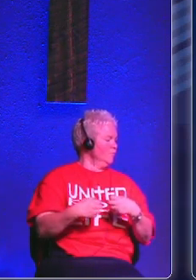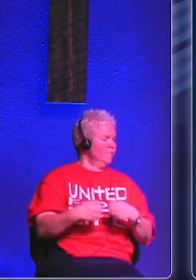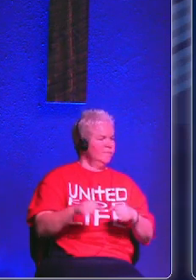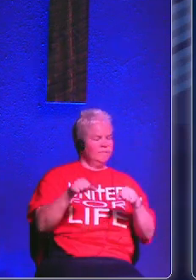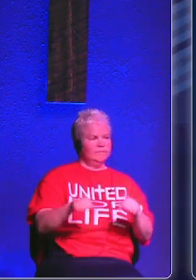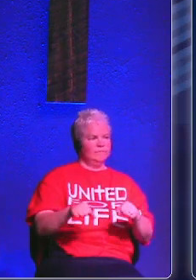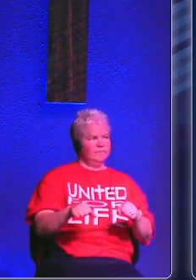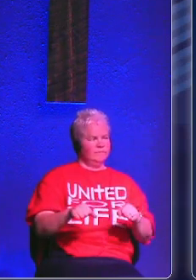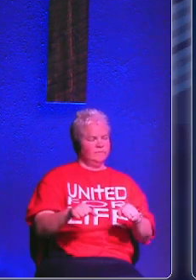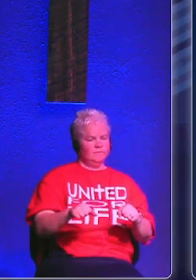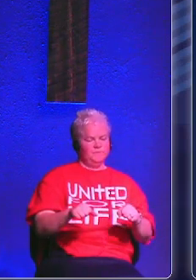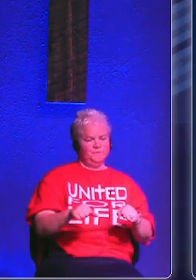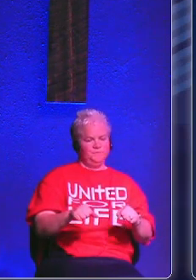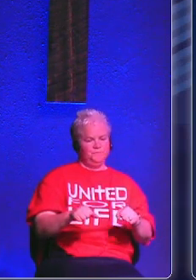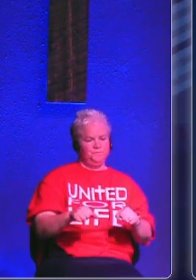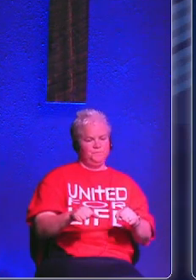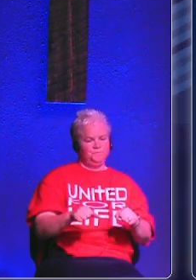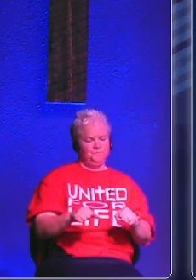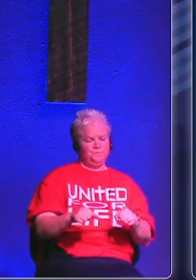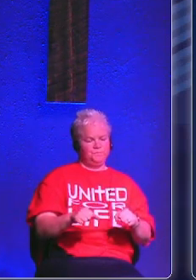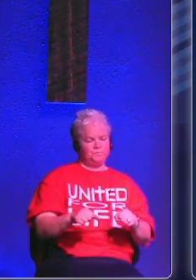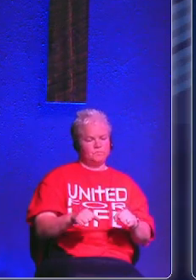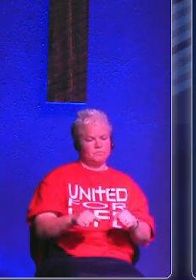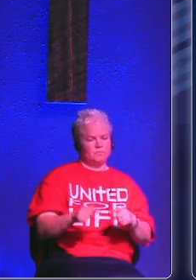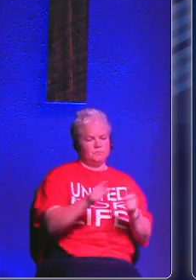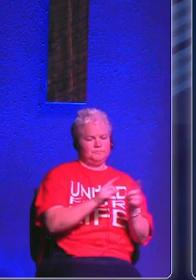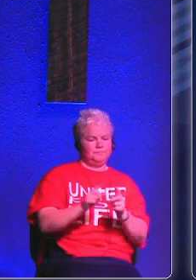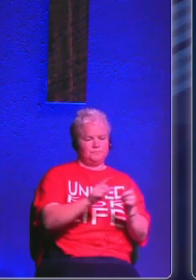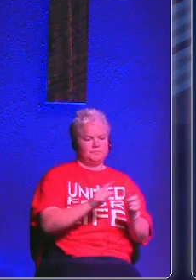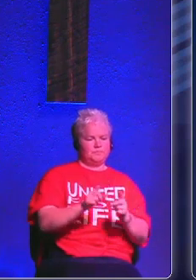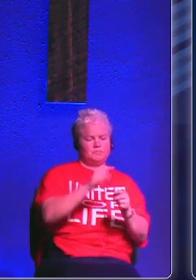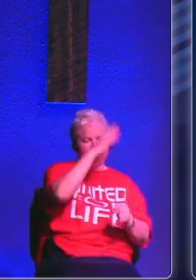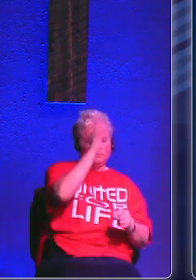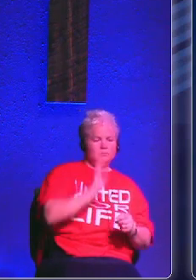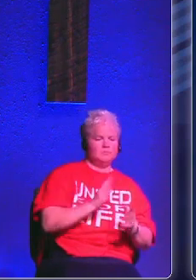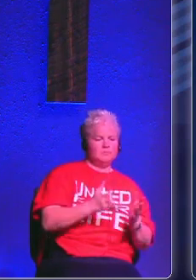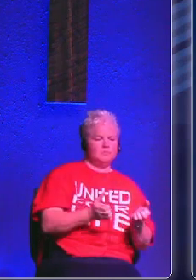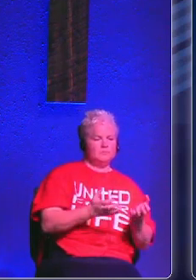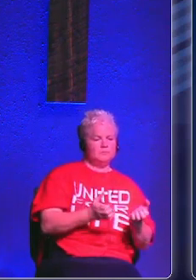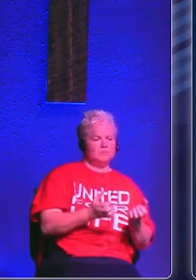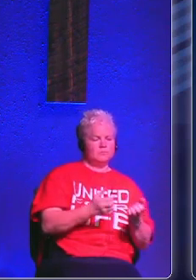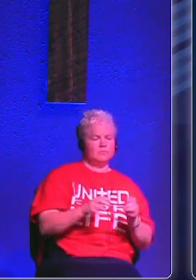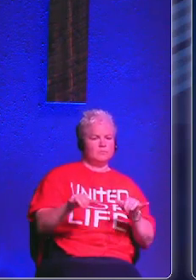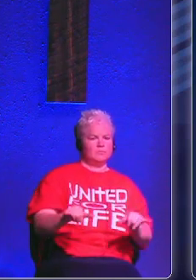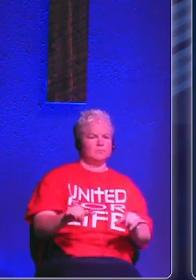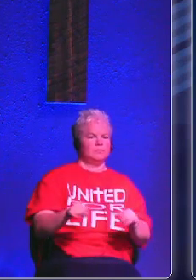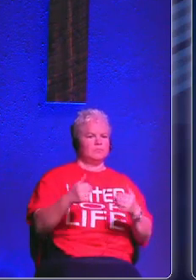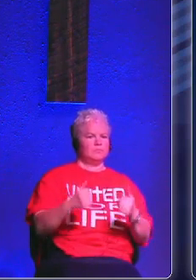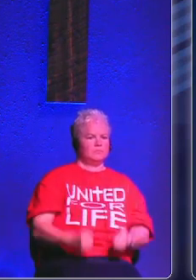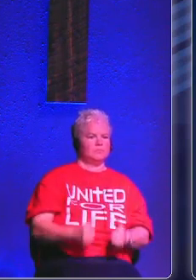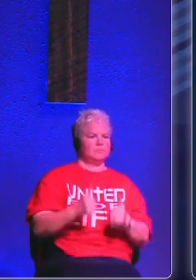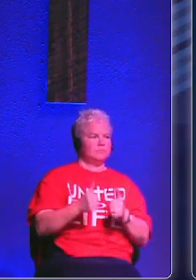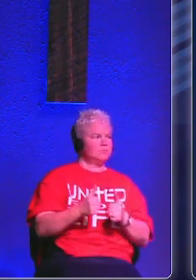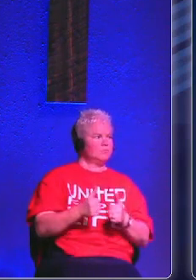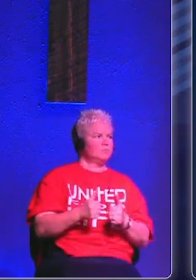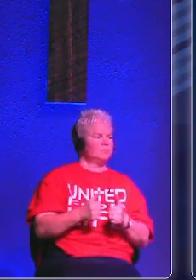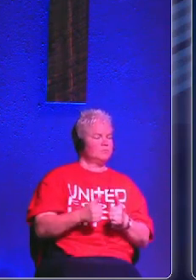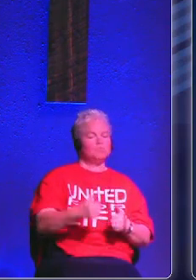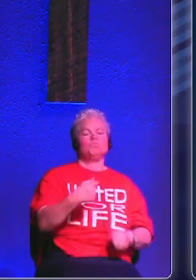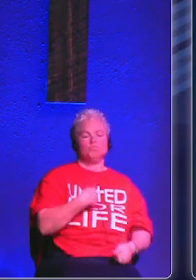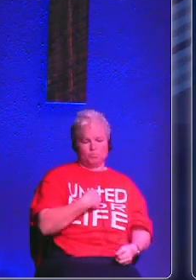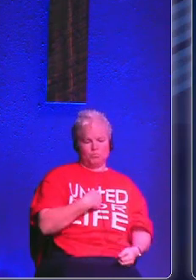that you can, all at once, do what God wants and still live life on your